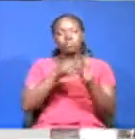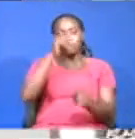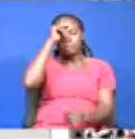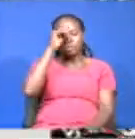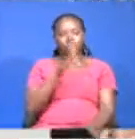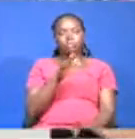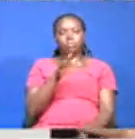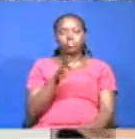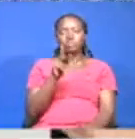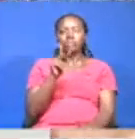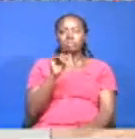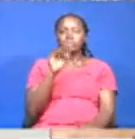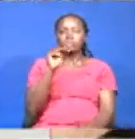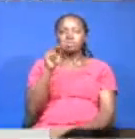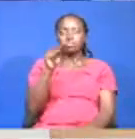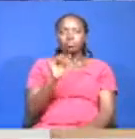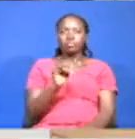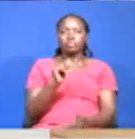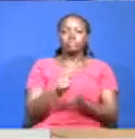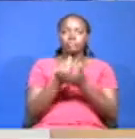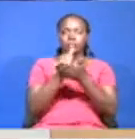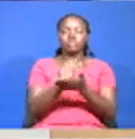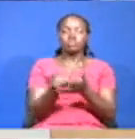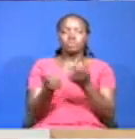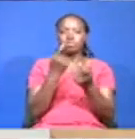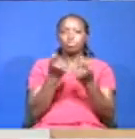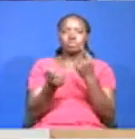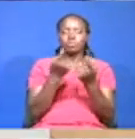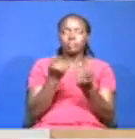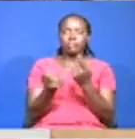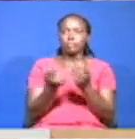Kimani Wamatangi, to intervene in the matter.